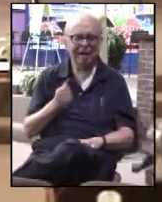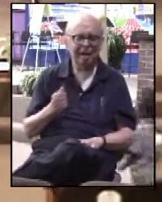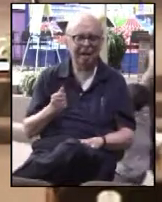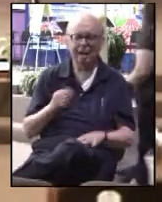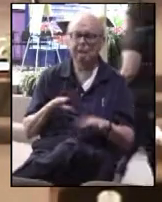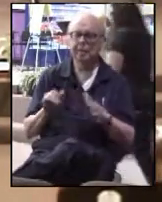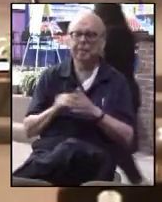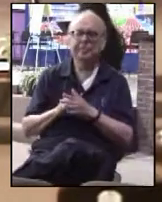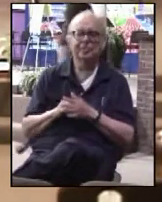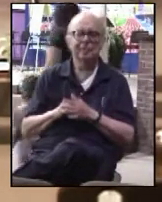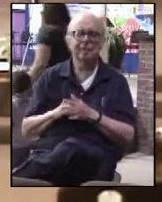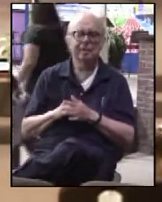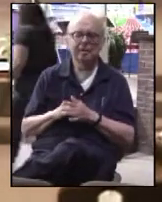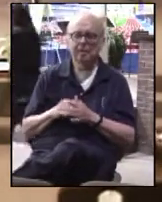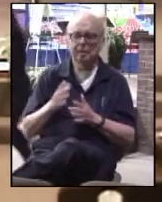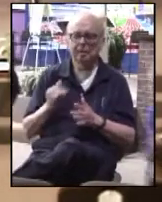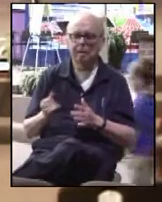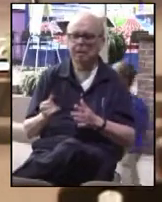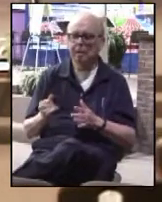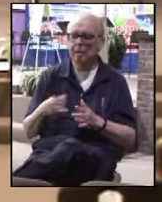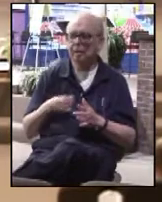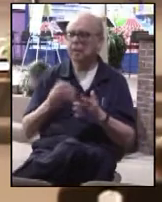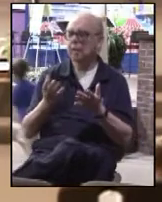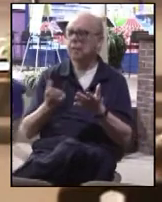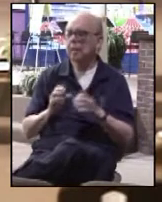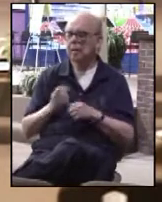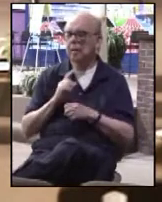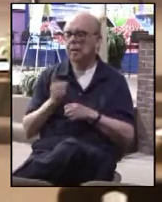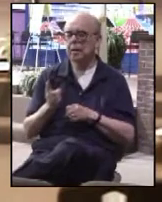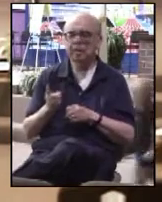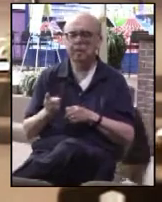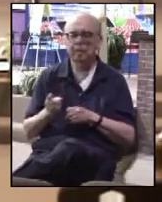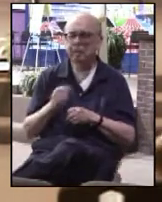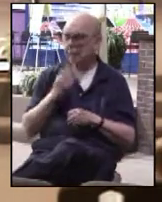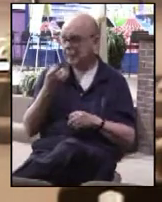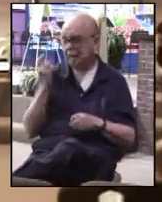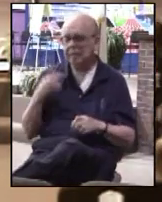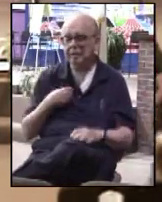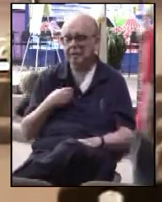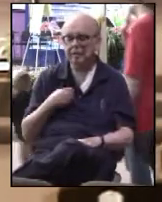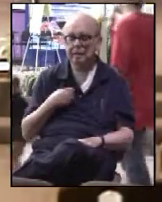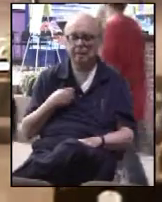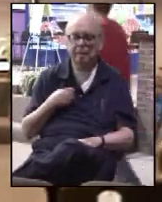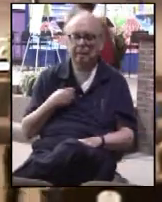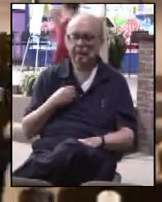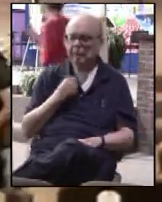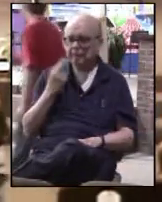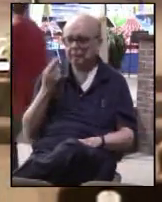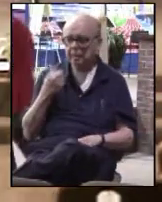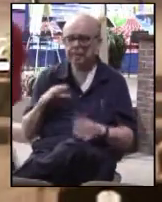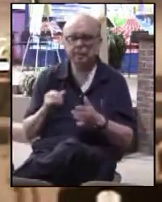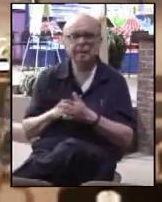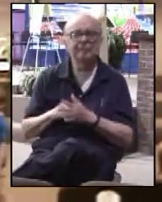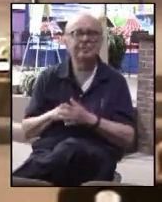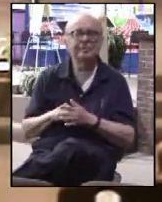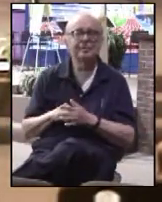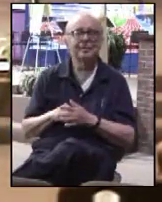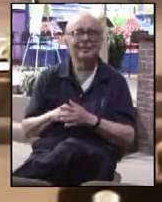do this not because I want to make sure that she doesn't yell at me that's not the reason that I do it